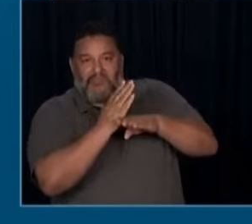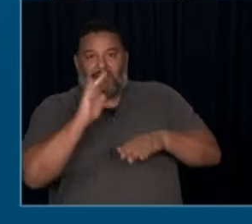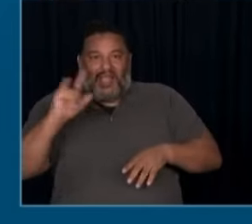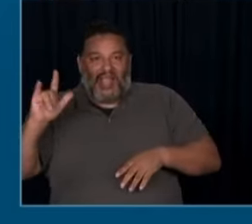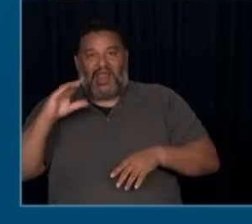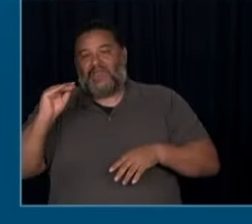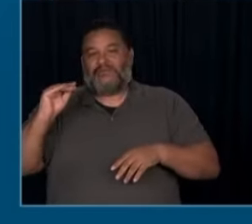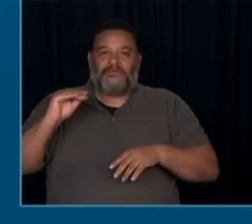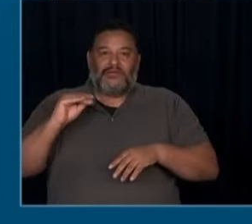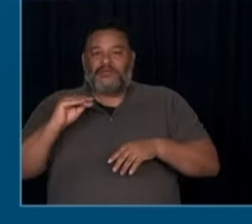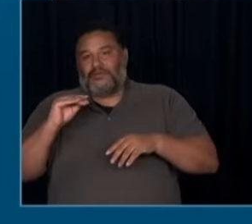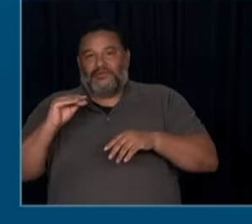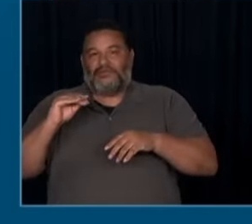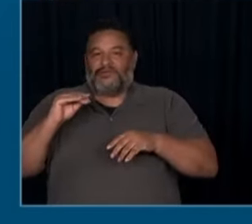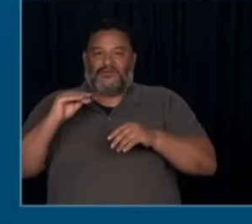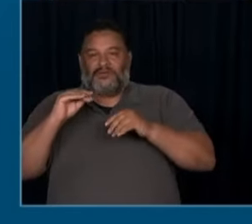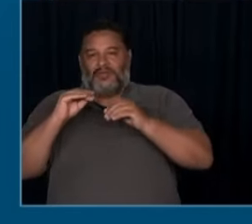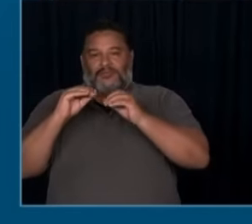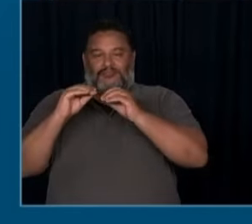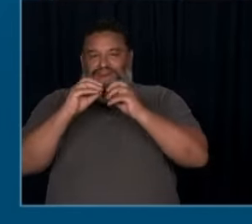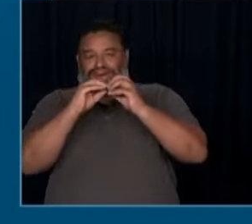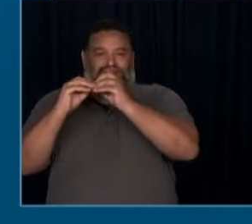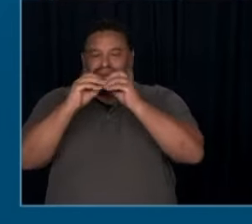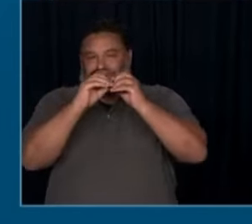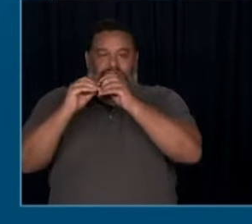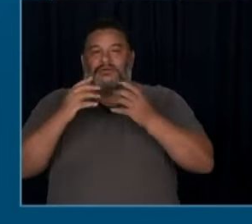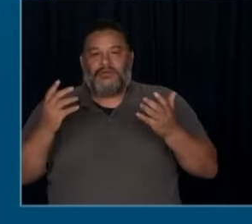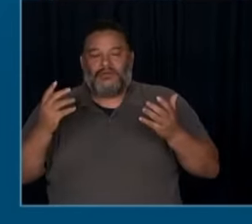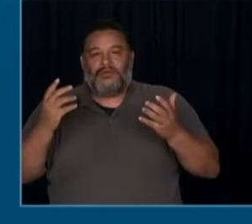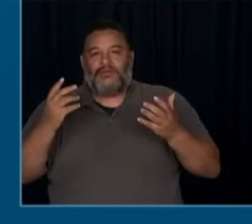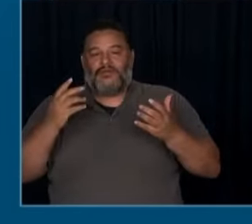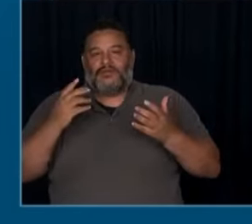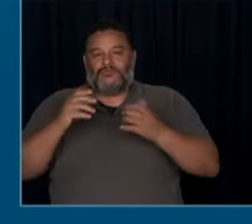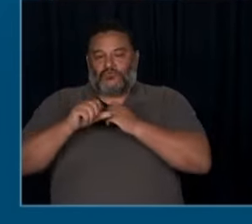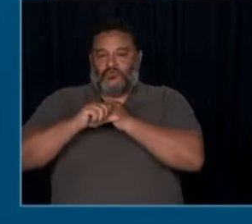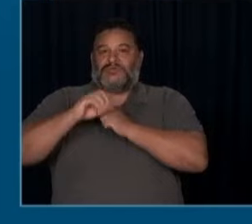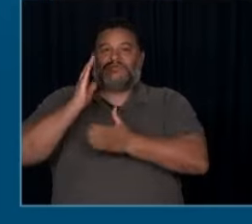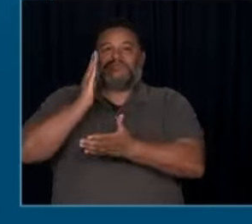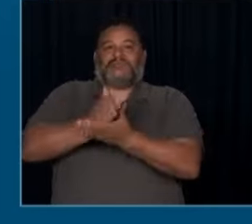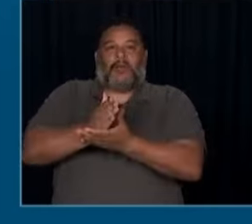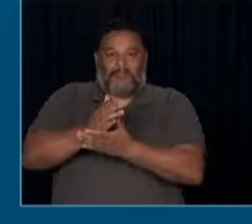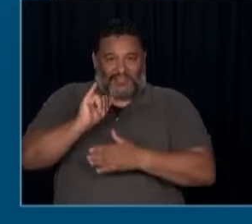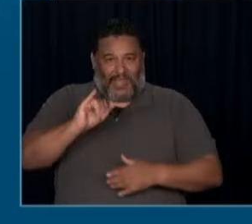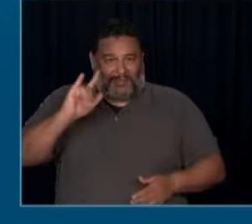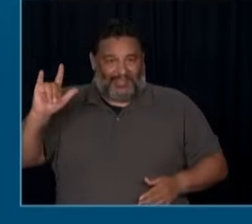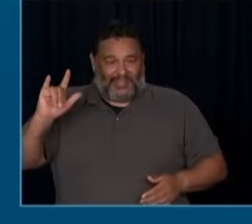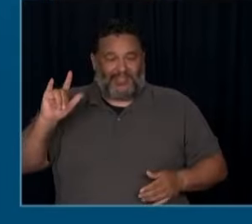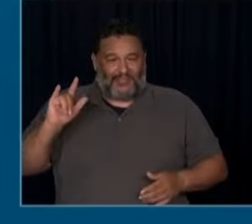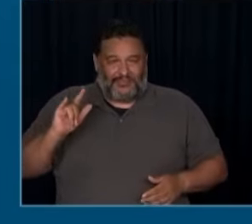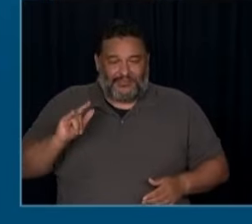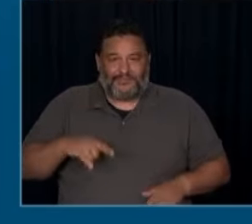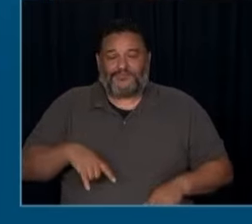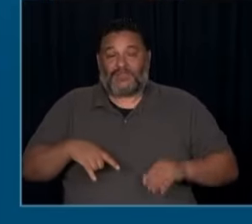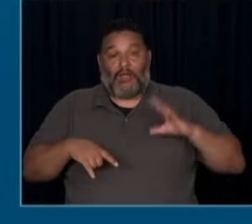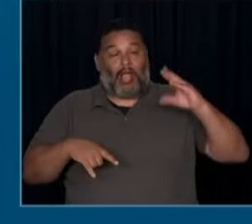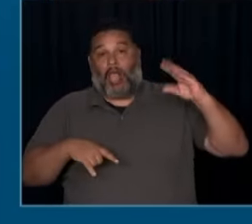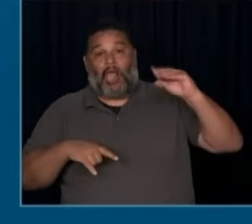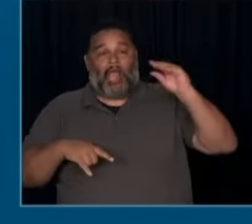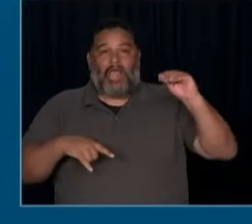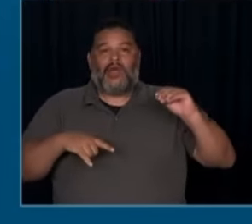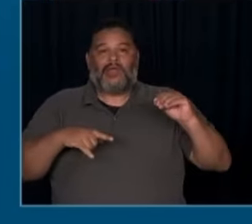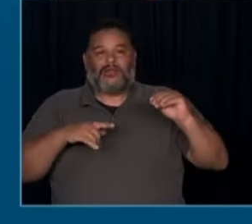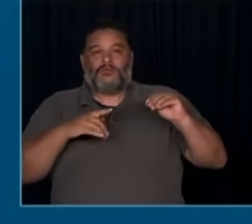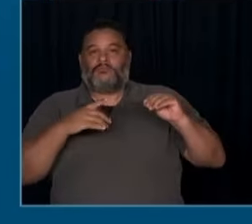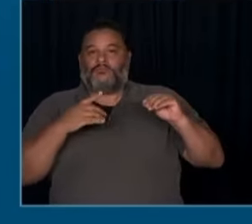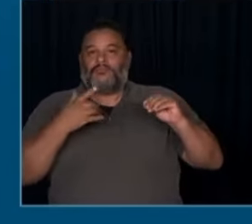But, of course, I'll continue working on that. And this is the difference between me and Kari Lake. Like, I actually try to work on things. She just has talking points. So just talk and not really know what